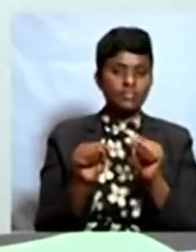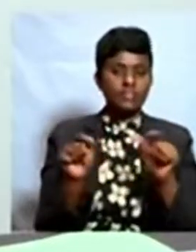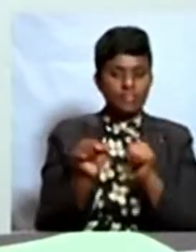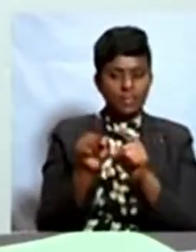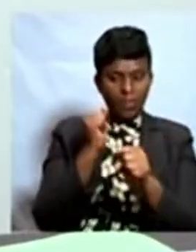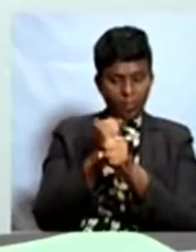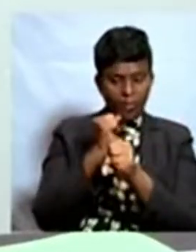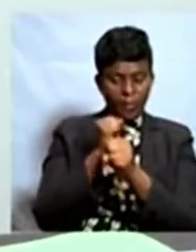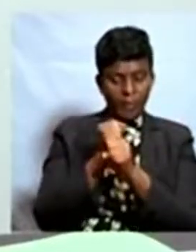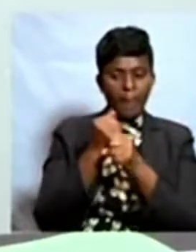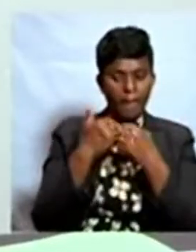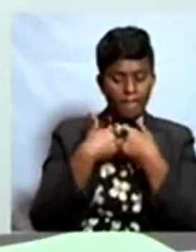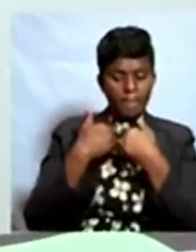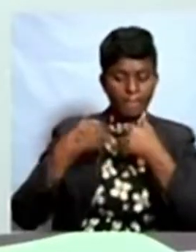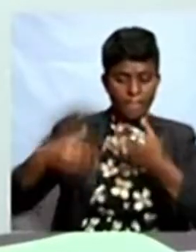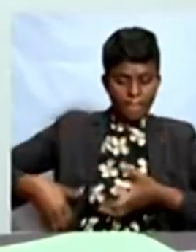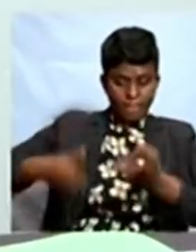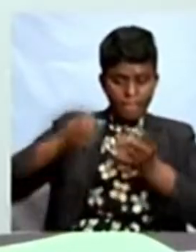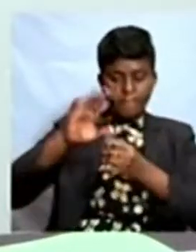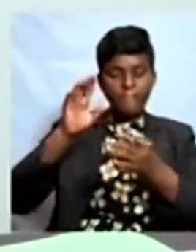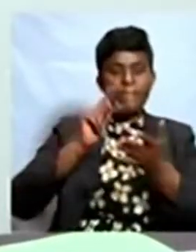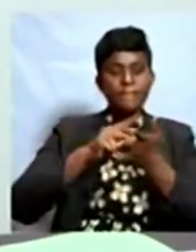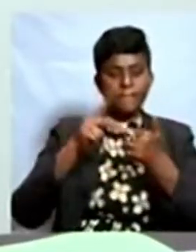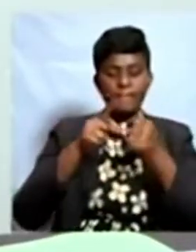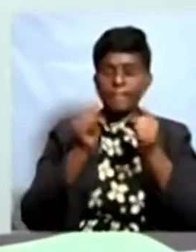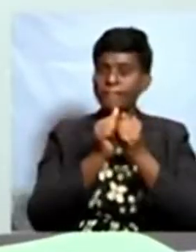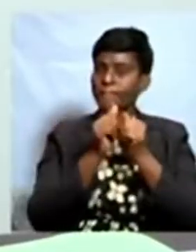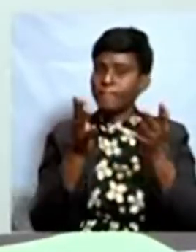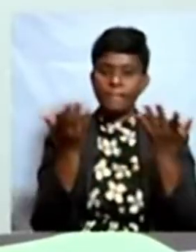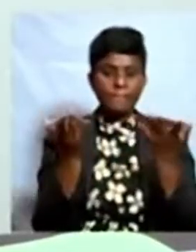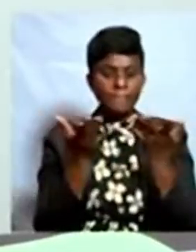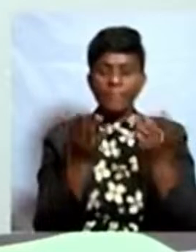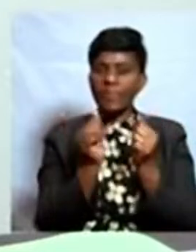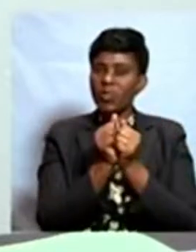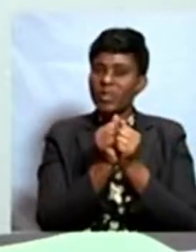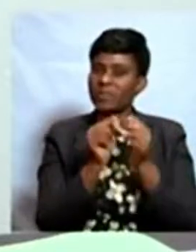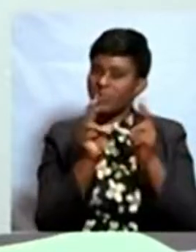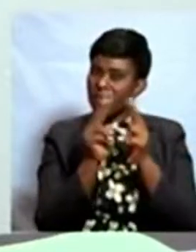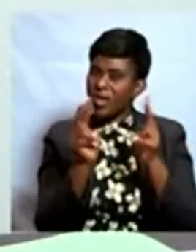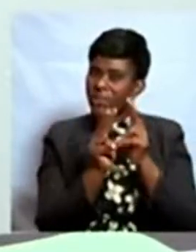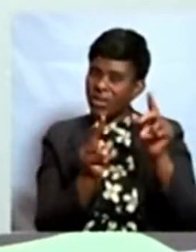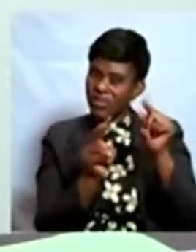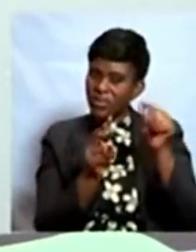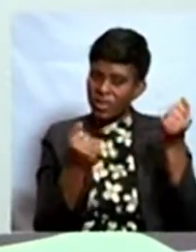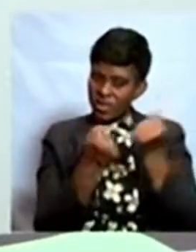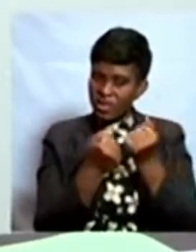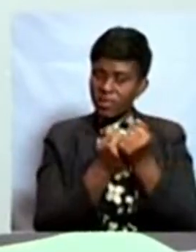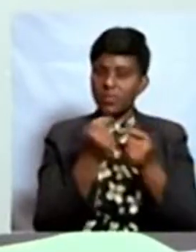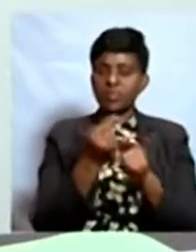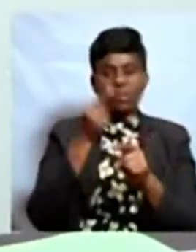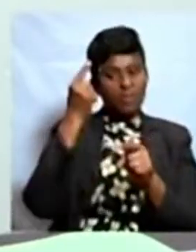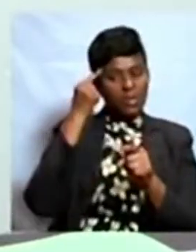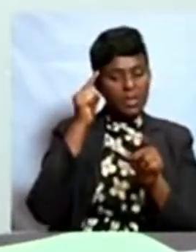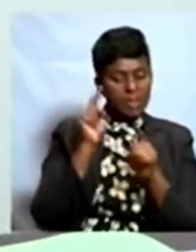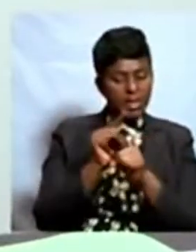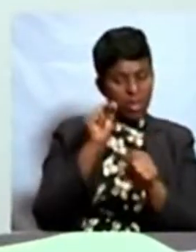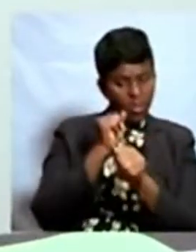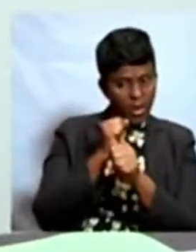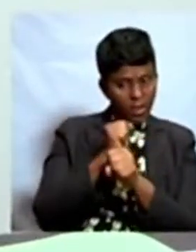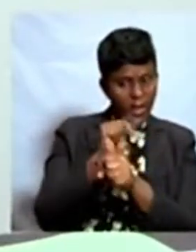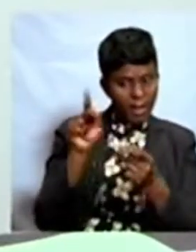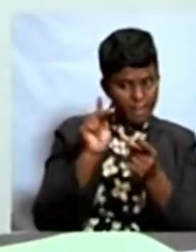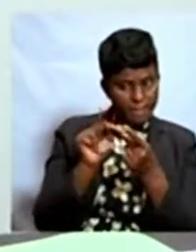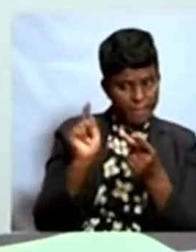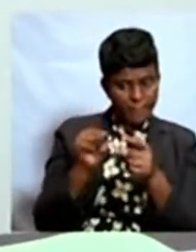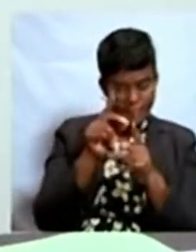operate and carry forward its business with very little support from government. And to do that,